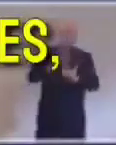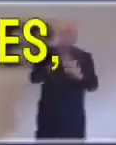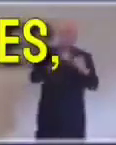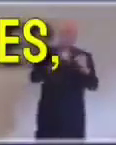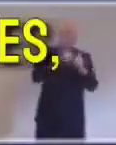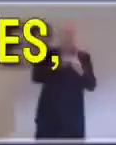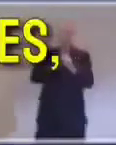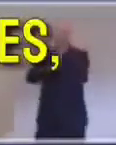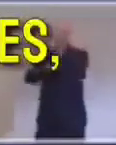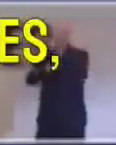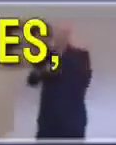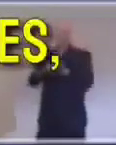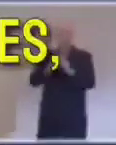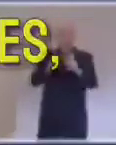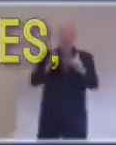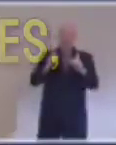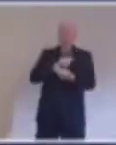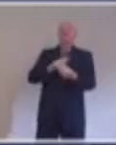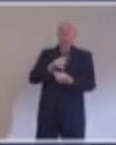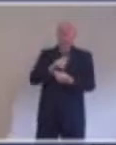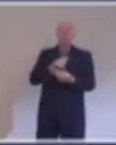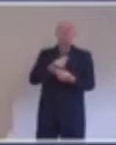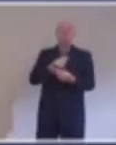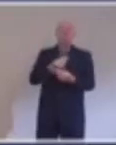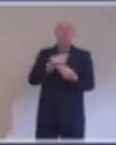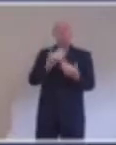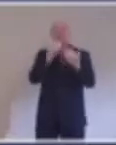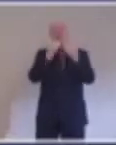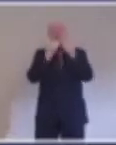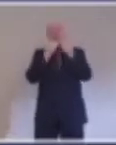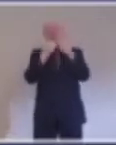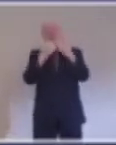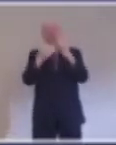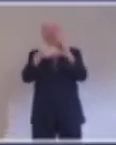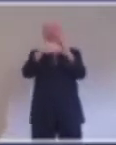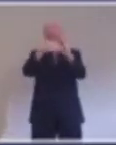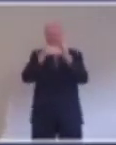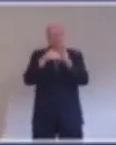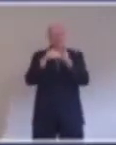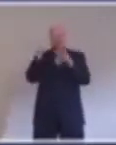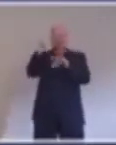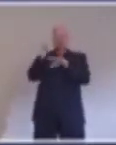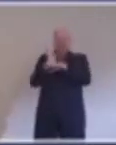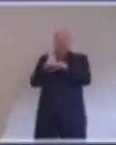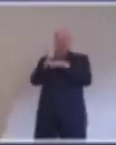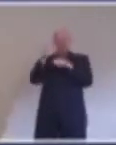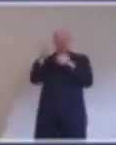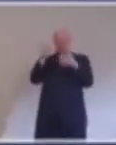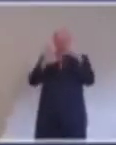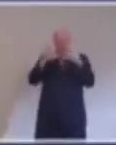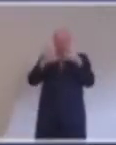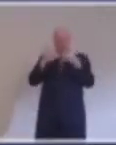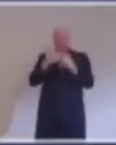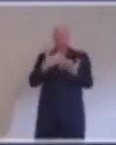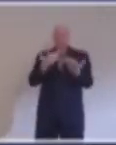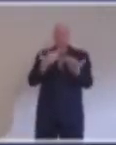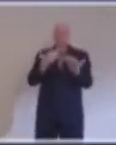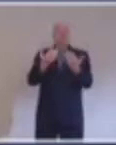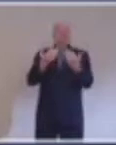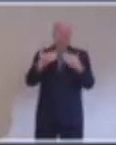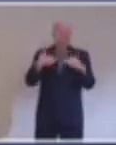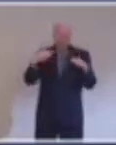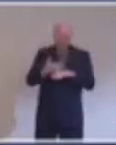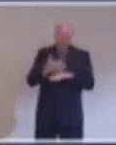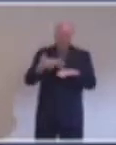that drives the creativity of our economy. And I can tell you that your government is working night and day to